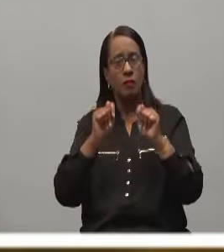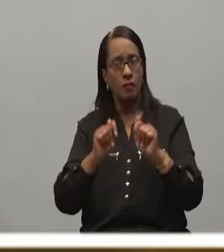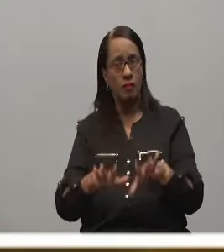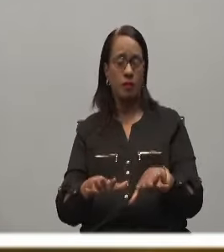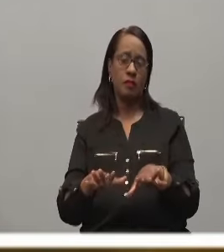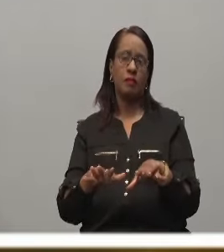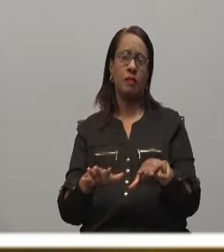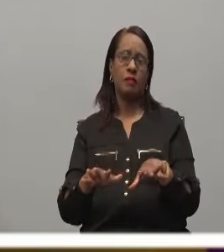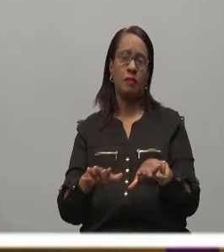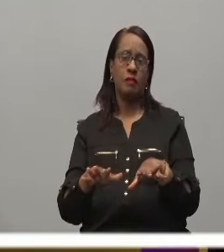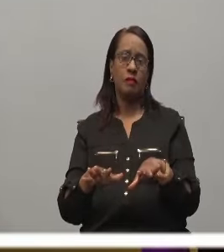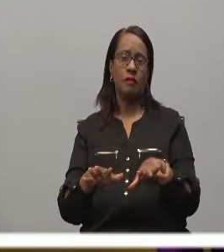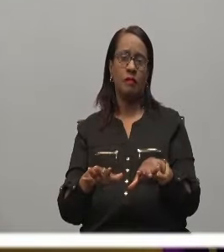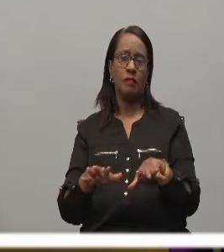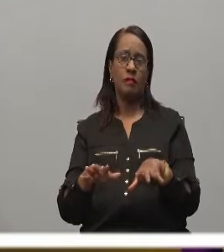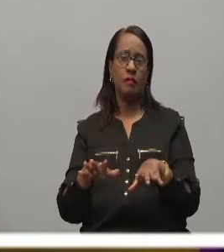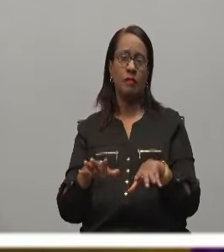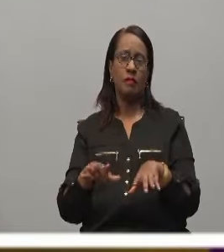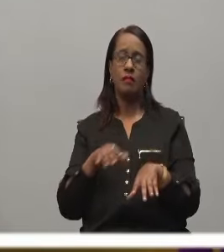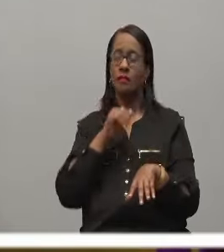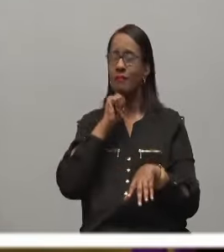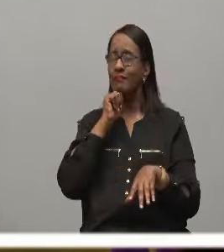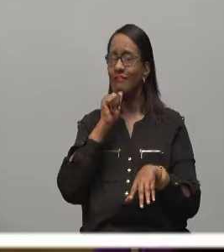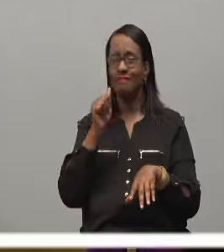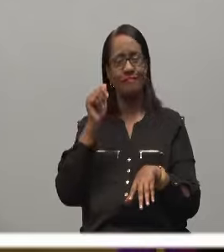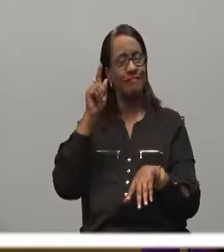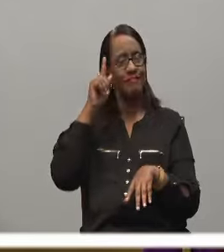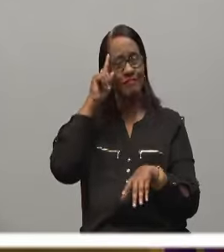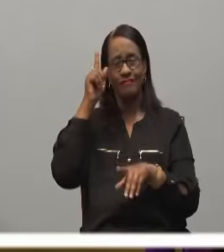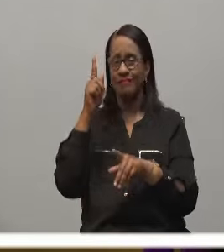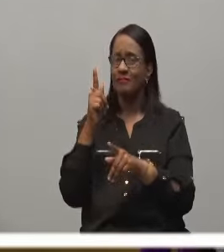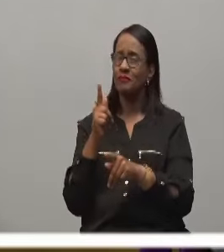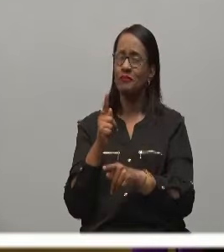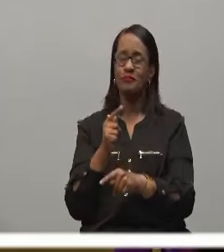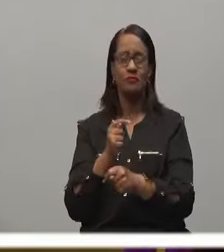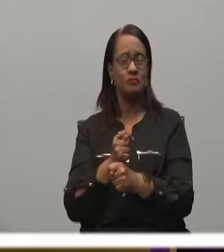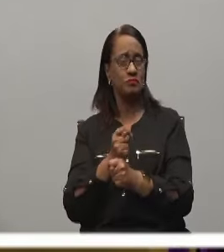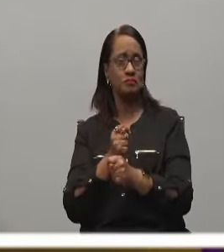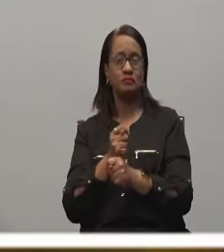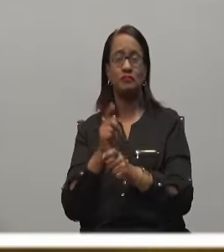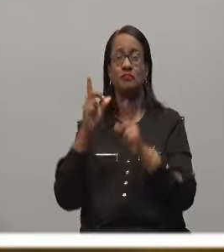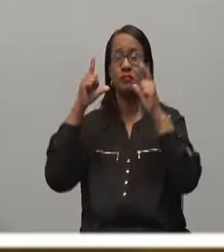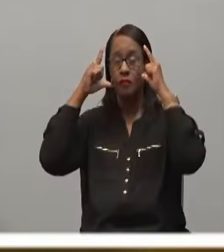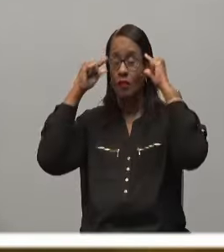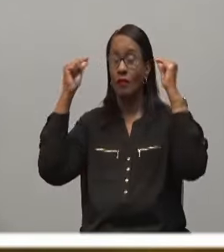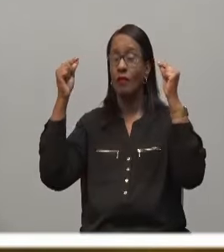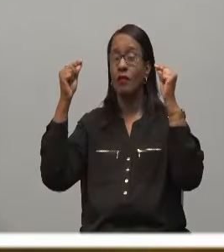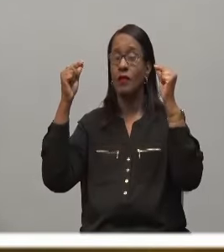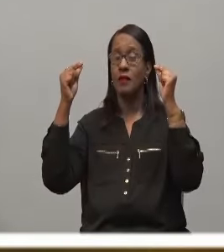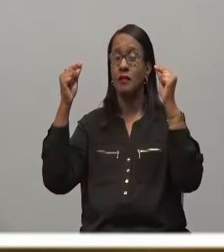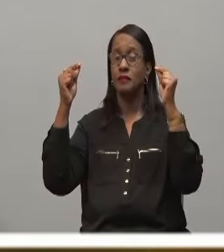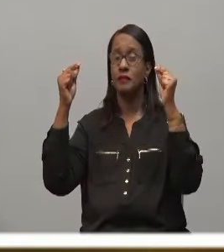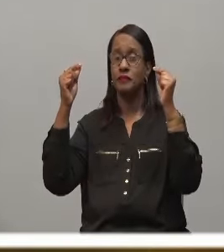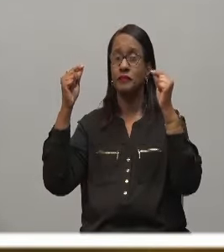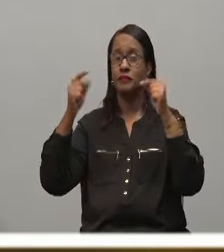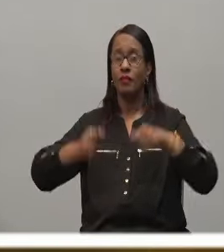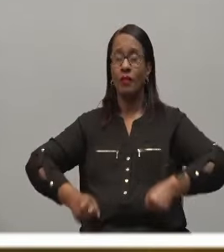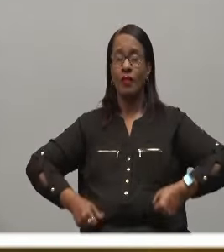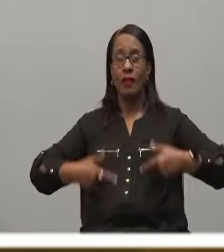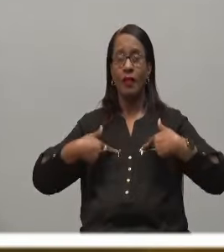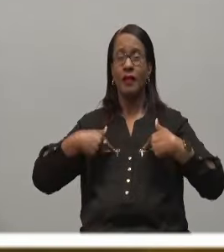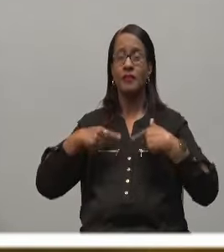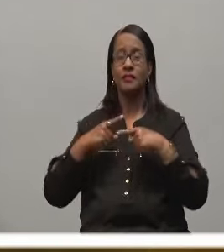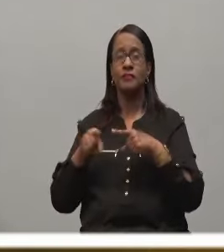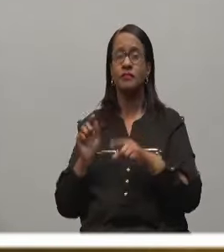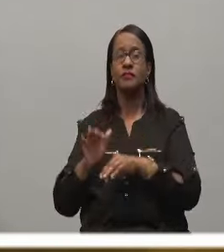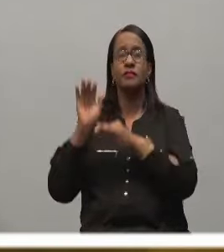couldn't trust that Moses was still alive, and they couldn't trust that God was still with them, and therefore they went back to